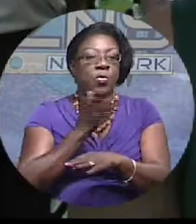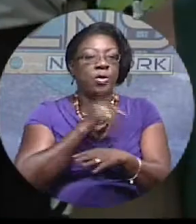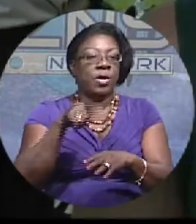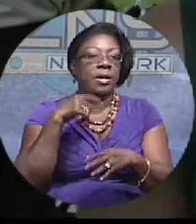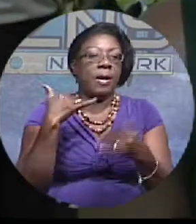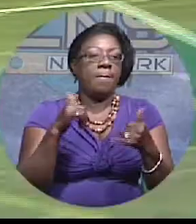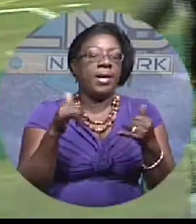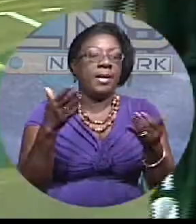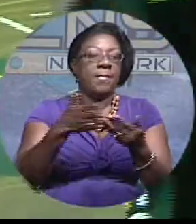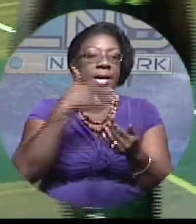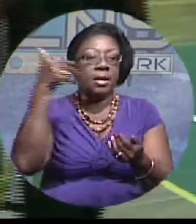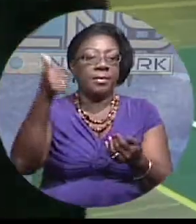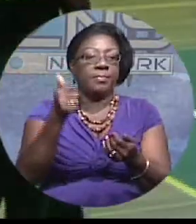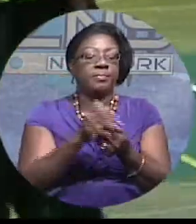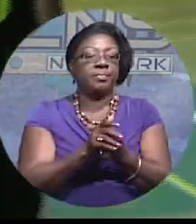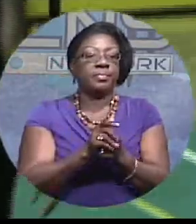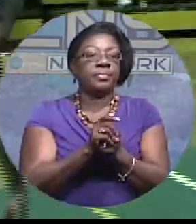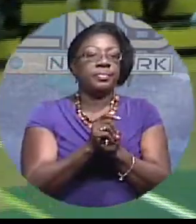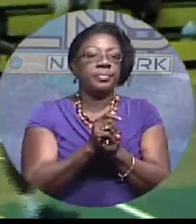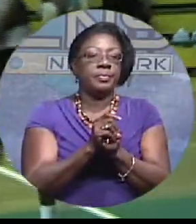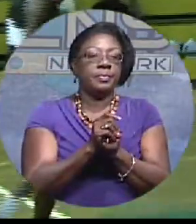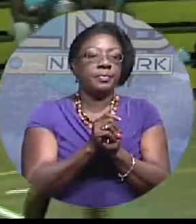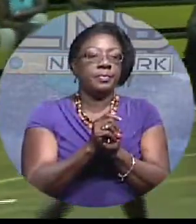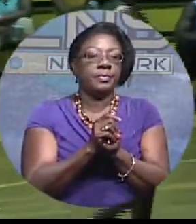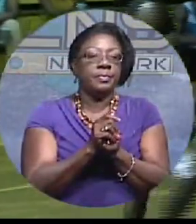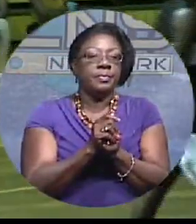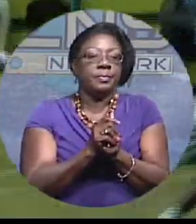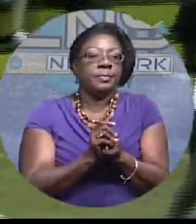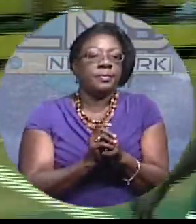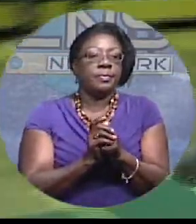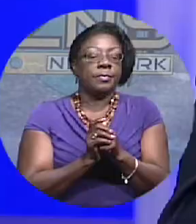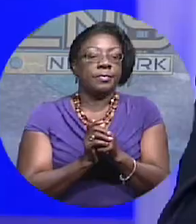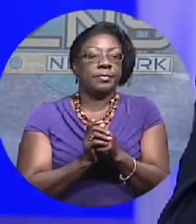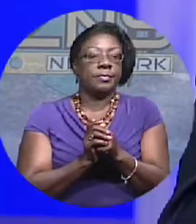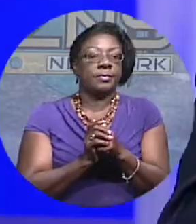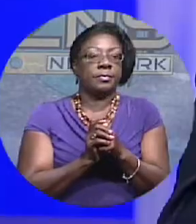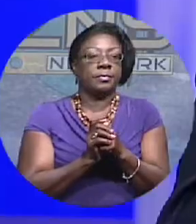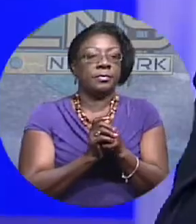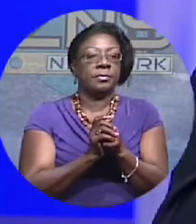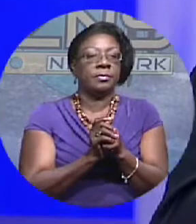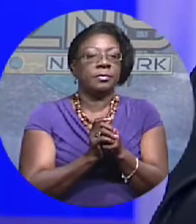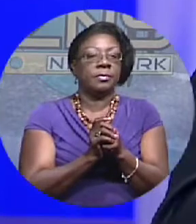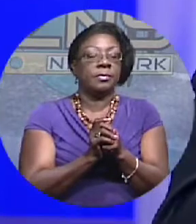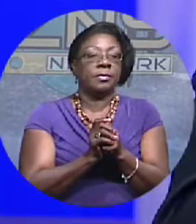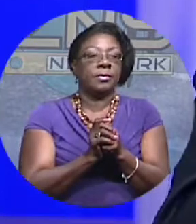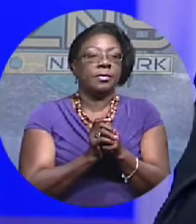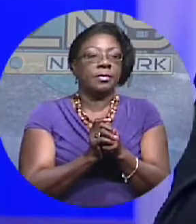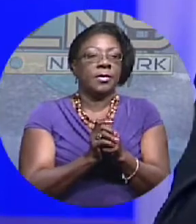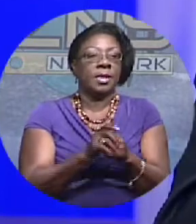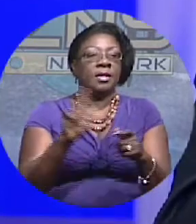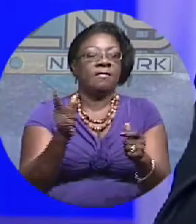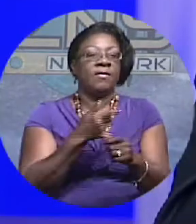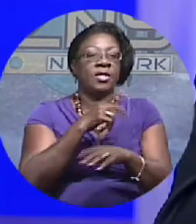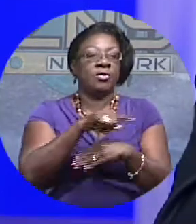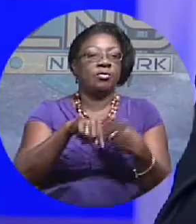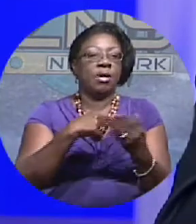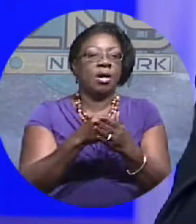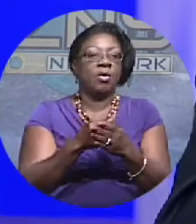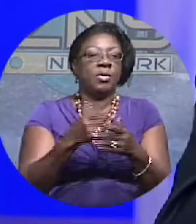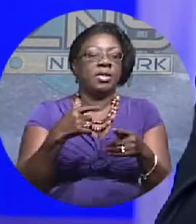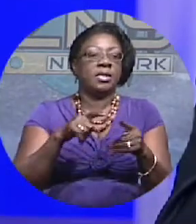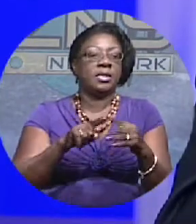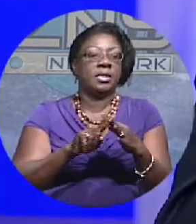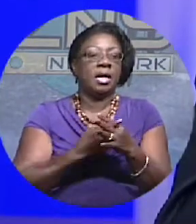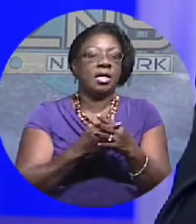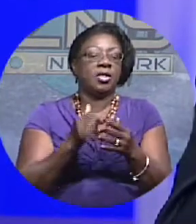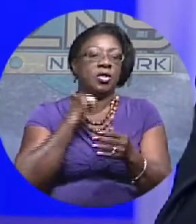could give it another push. Jonathan Benson, ZNS Total Sports. Good call, Johnny. The other two first-round series will tip off